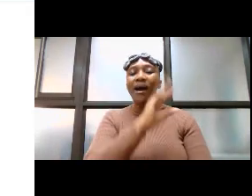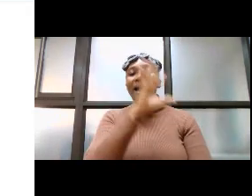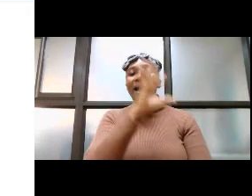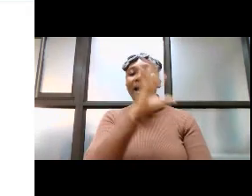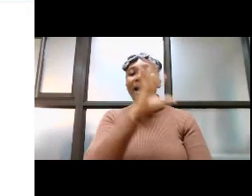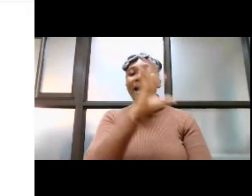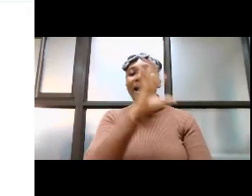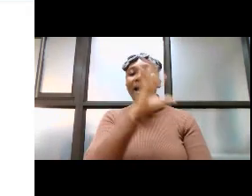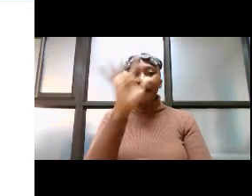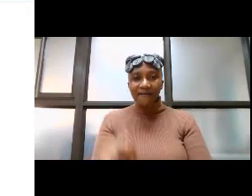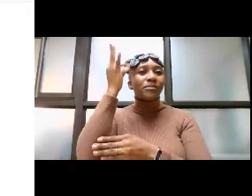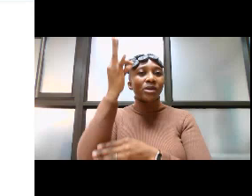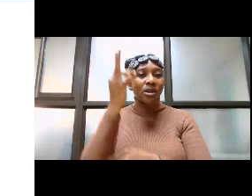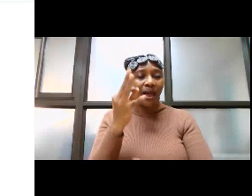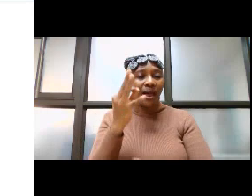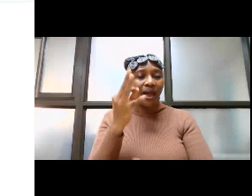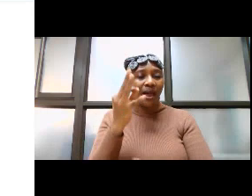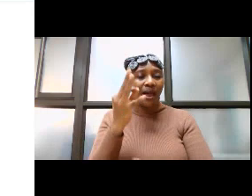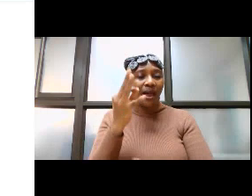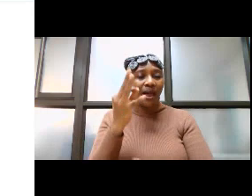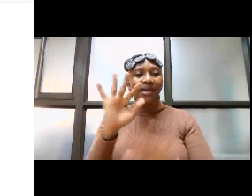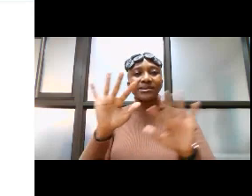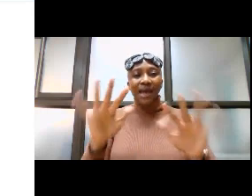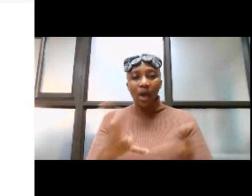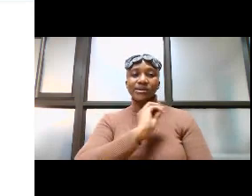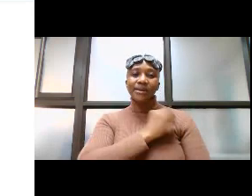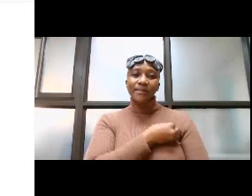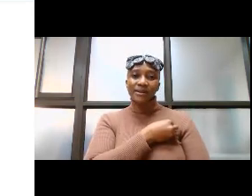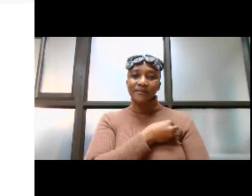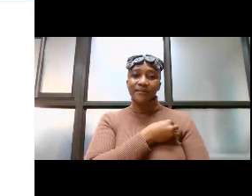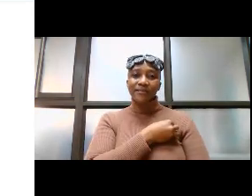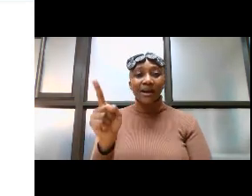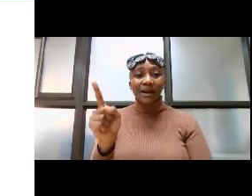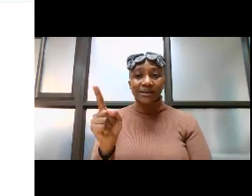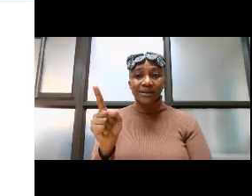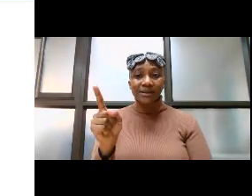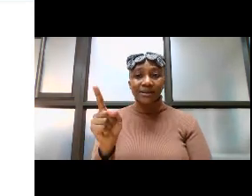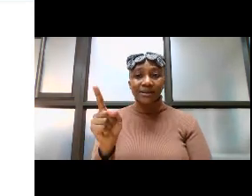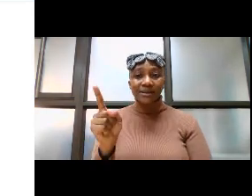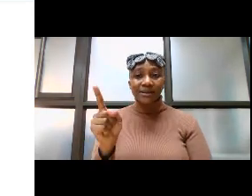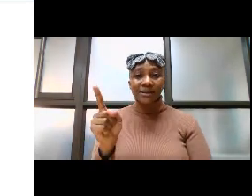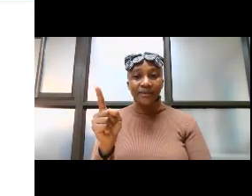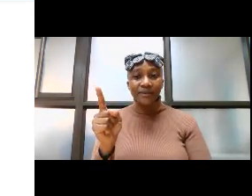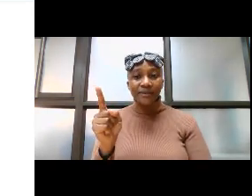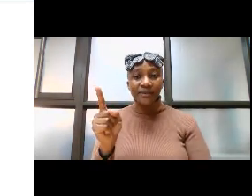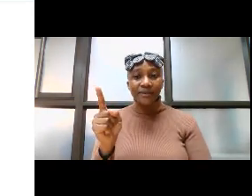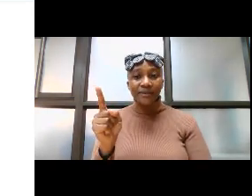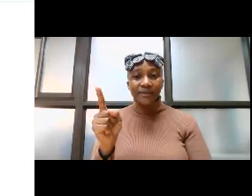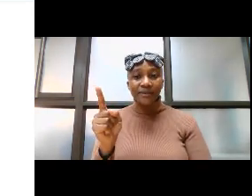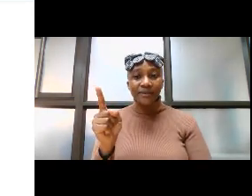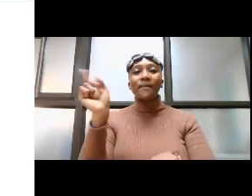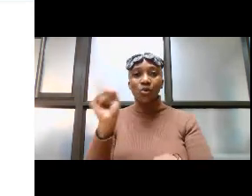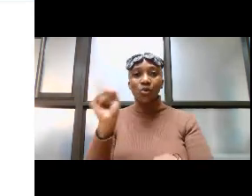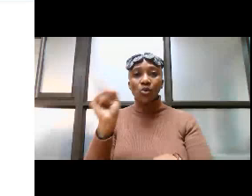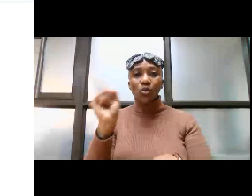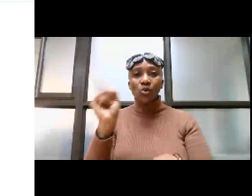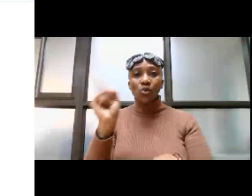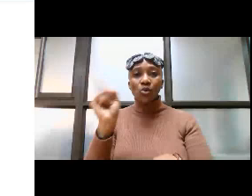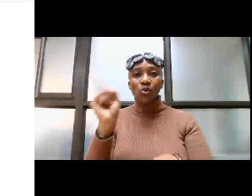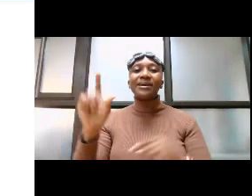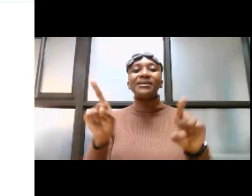disability, okay? But what was the impact of coloniality, and how